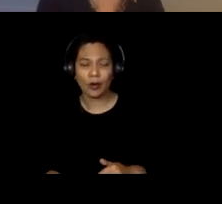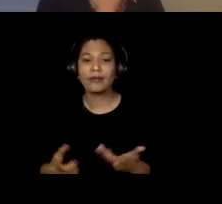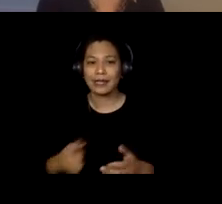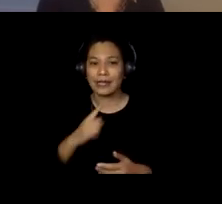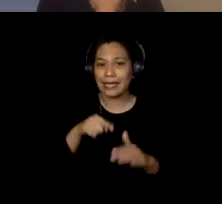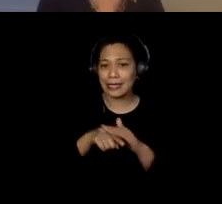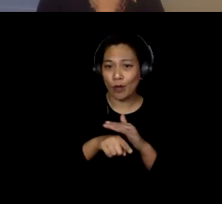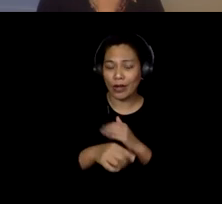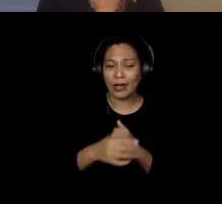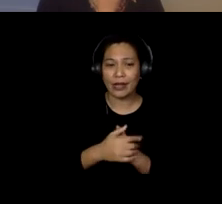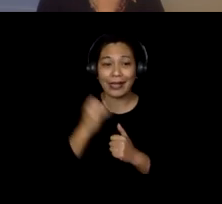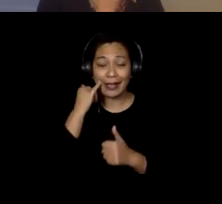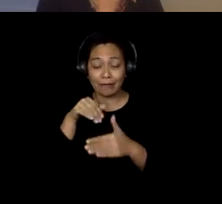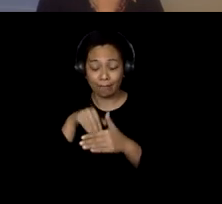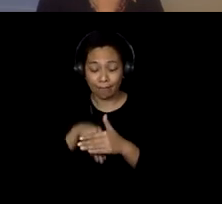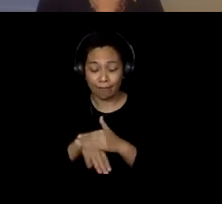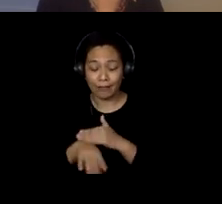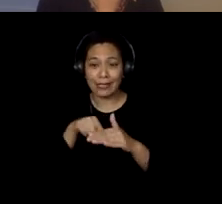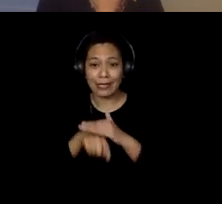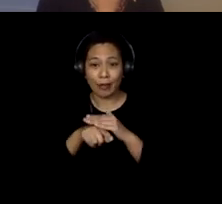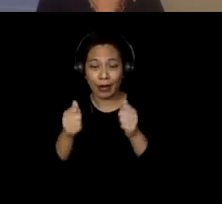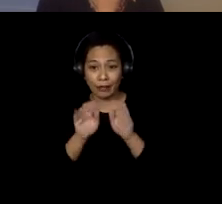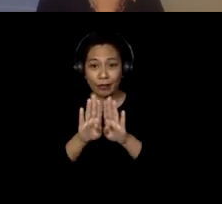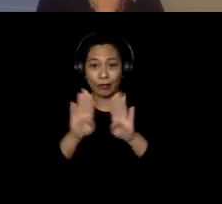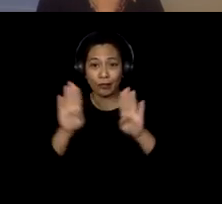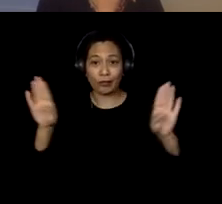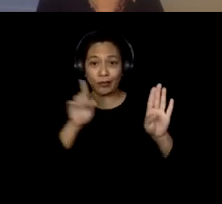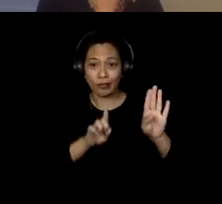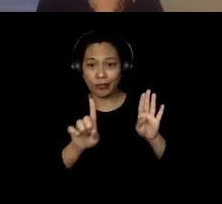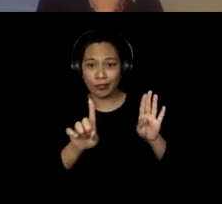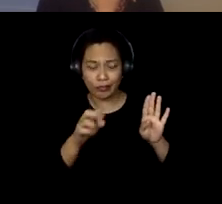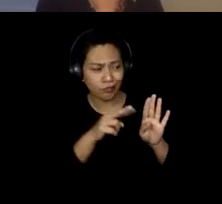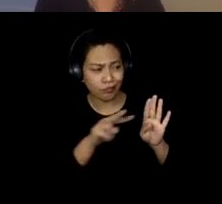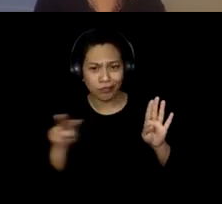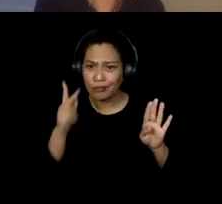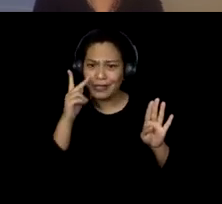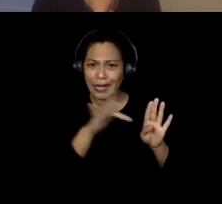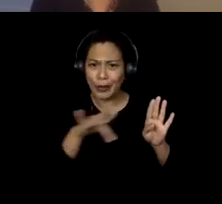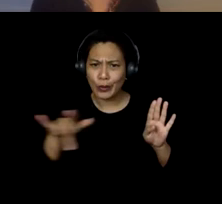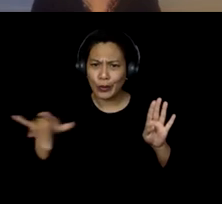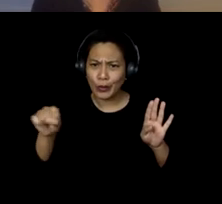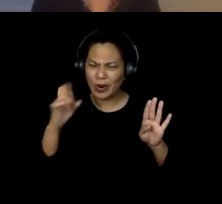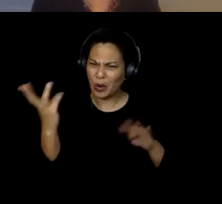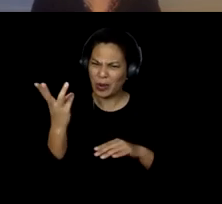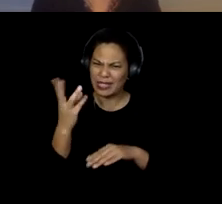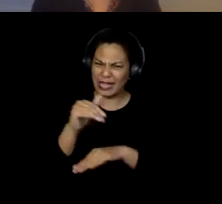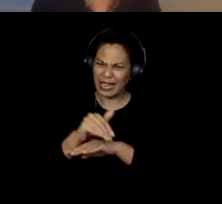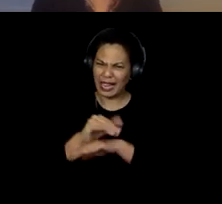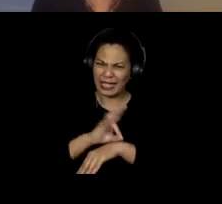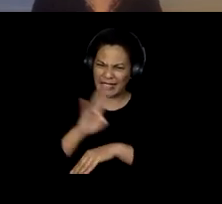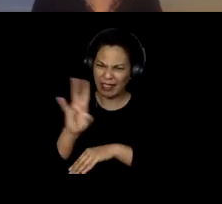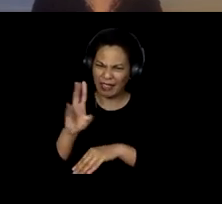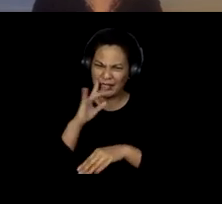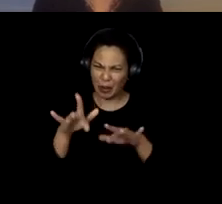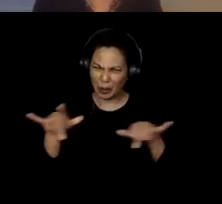When you step inside the subway car, the first thing you notice is how empty it seems for 7 o'clock on a Wednesday night. In one